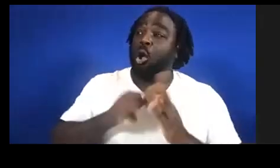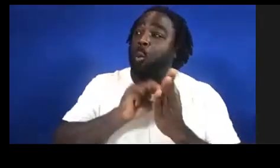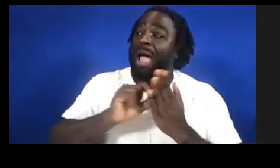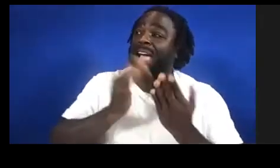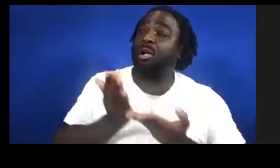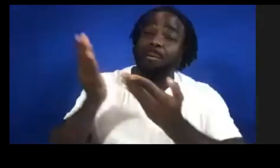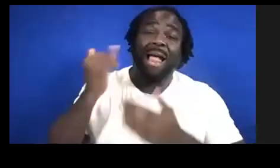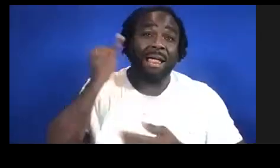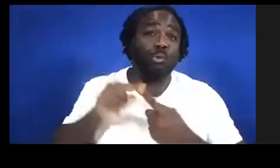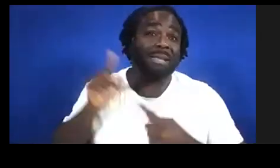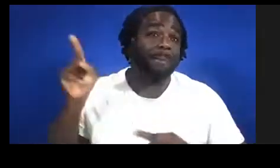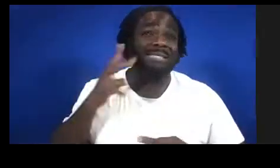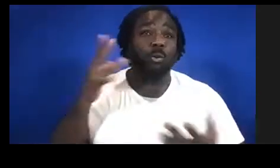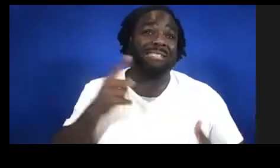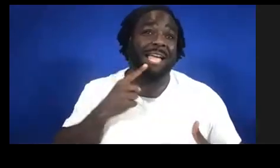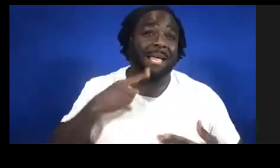interesting.